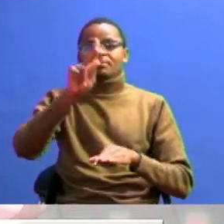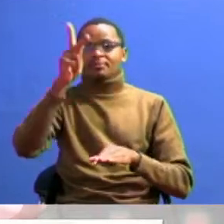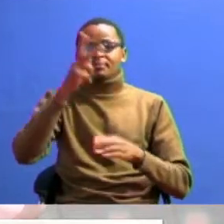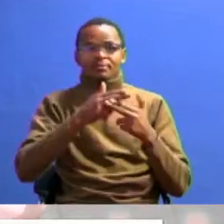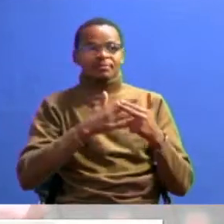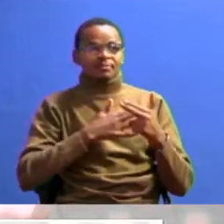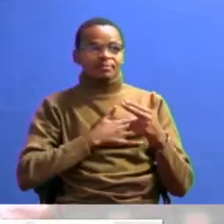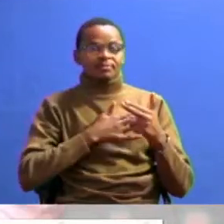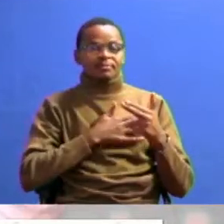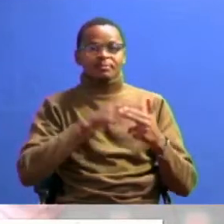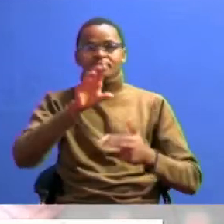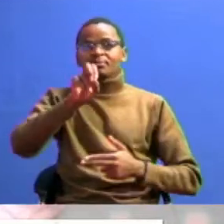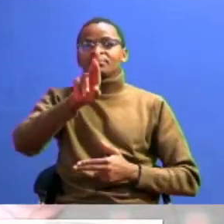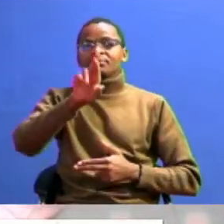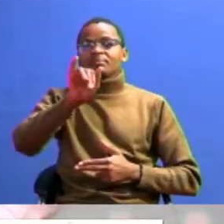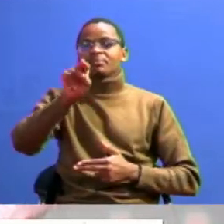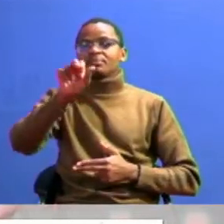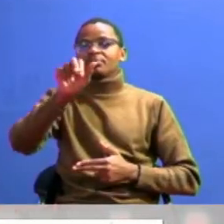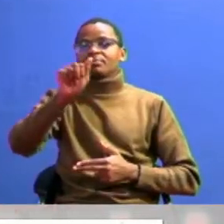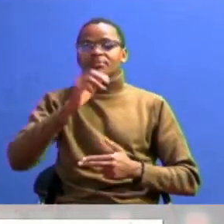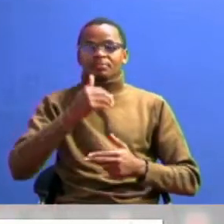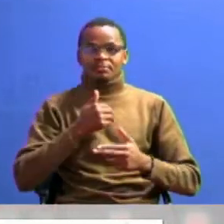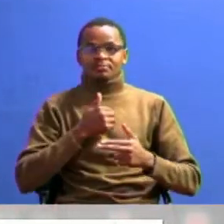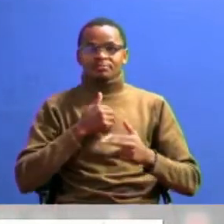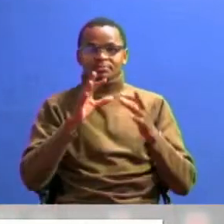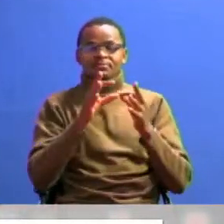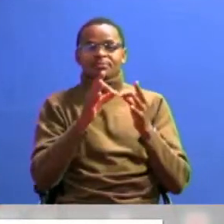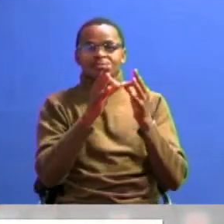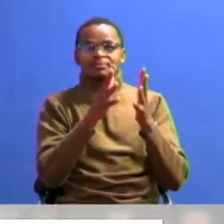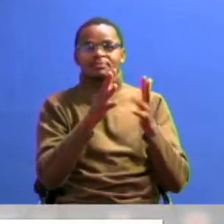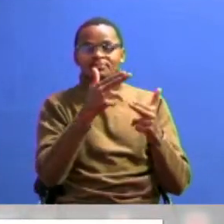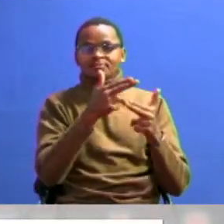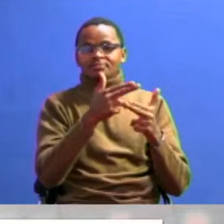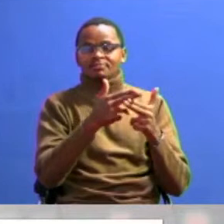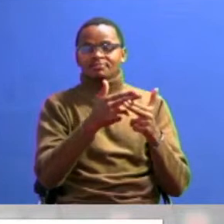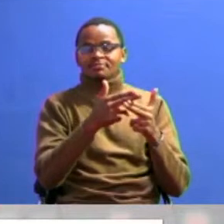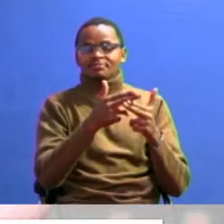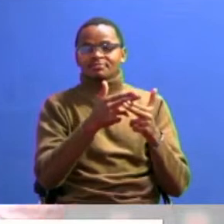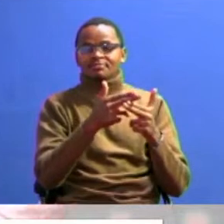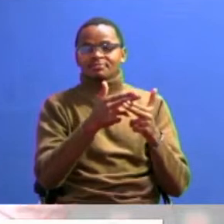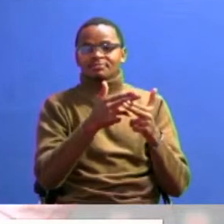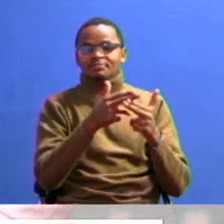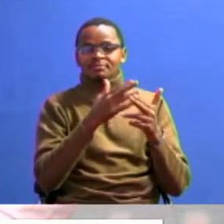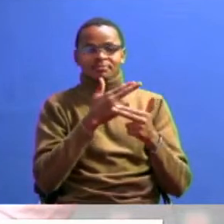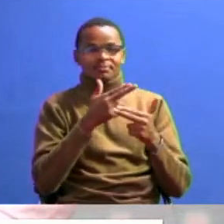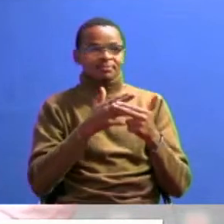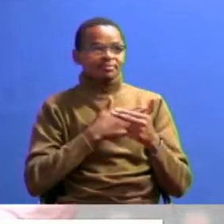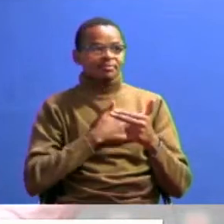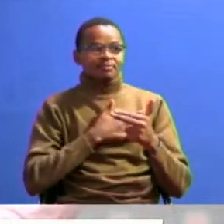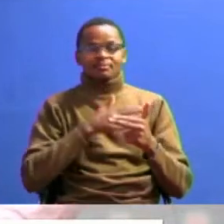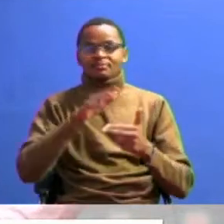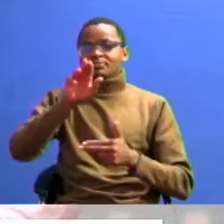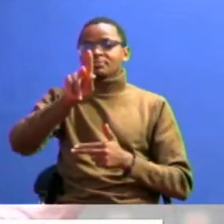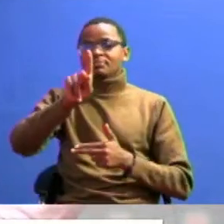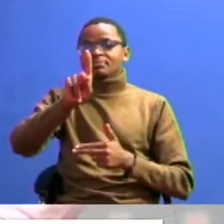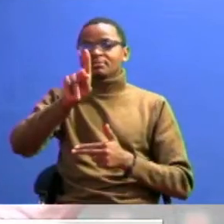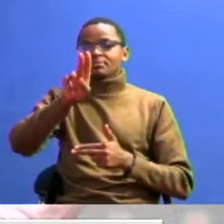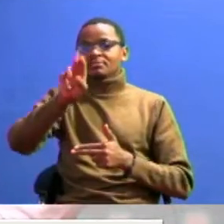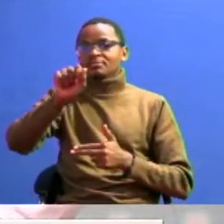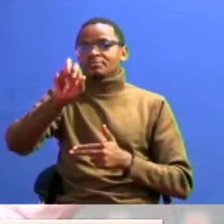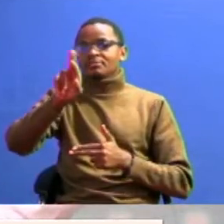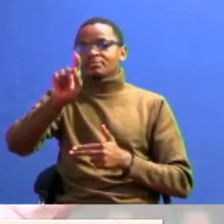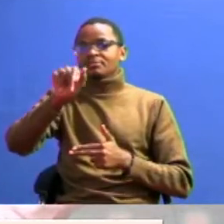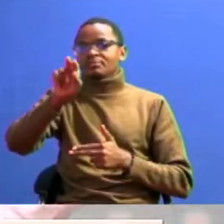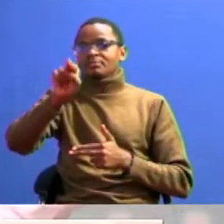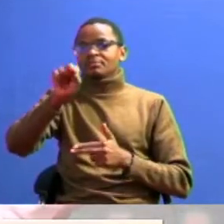name is Daphne ORINA. We have Moses GITONGA on our sign language interpretation, and my name is MUTEGI K. Martin. Let's